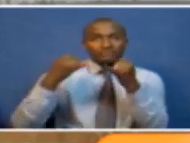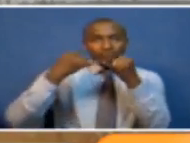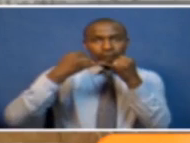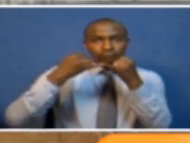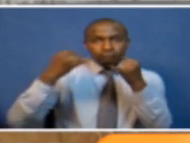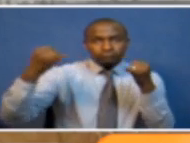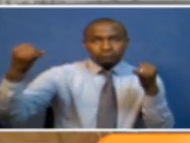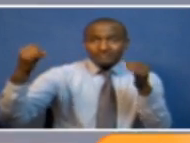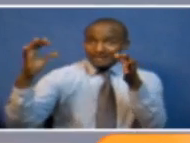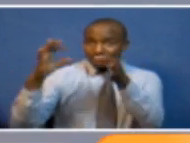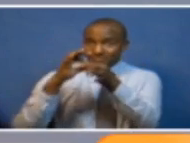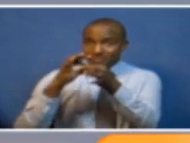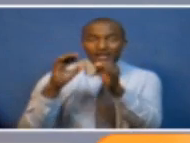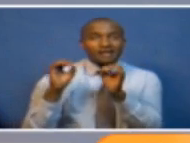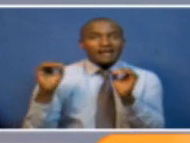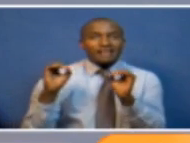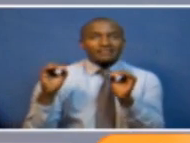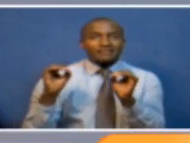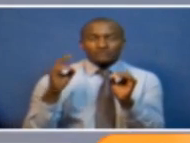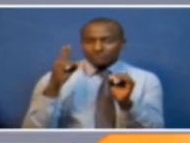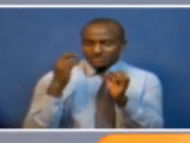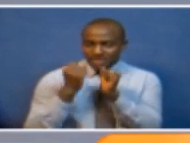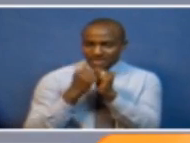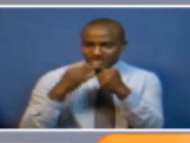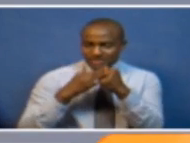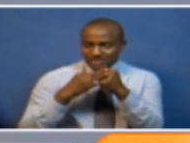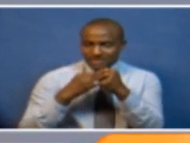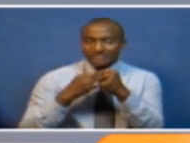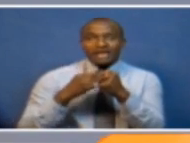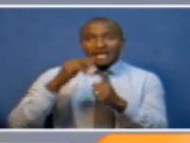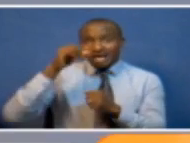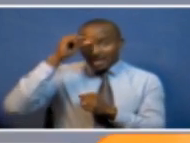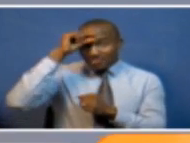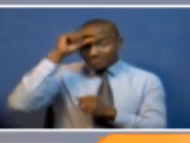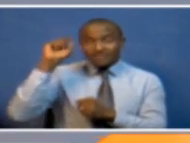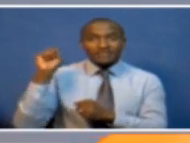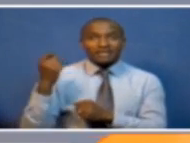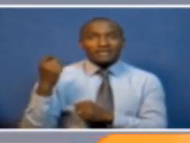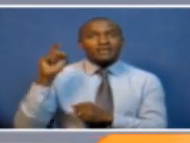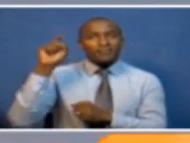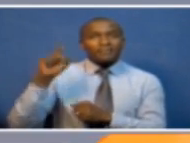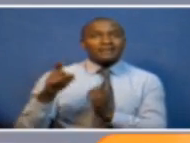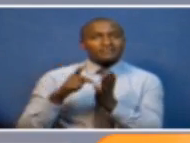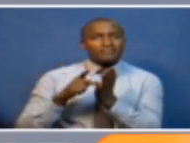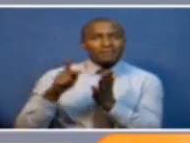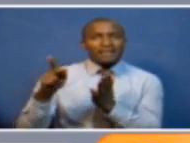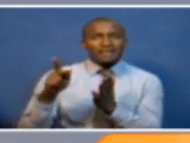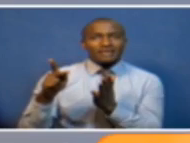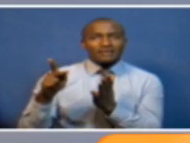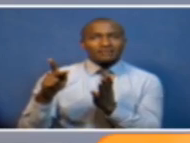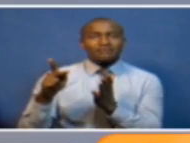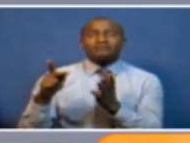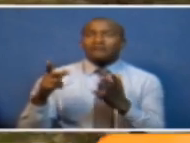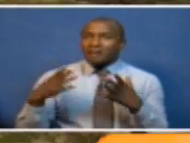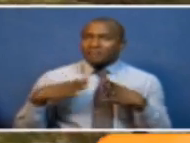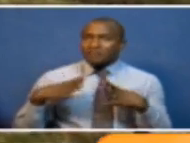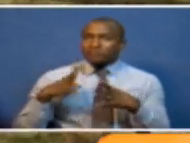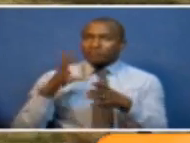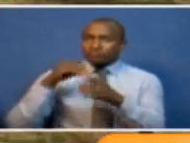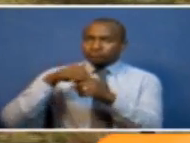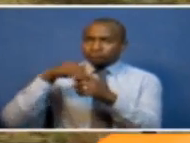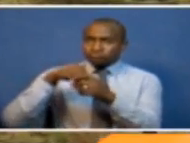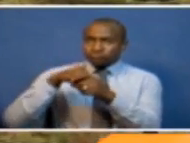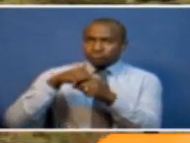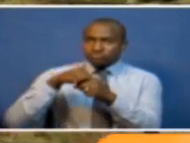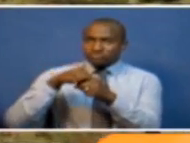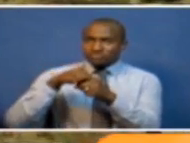not connected by September 2018, the government of Kenya will have to pay the investors of Turkana Wind Power a